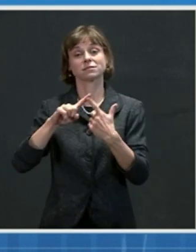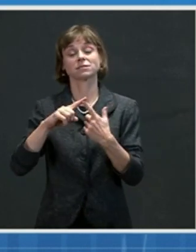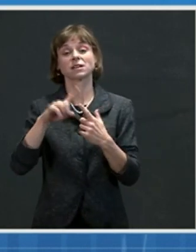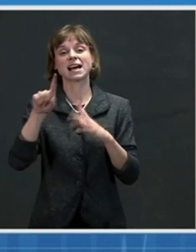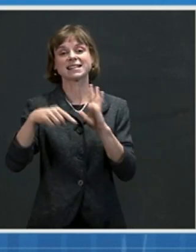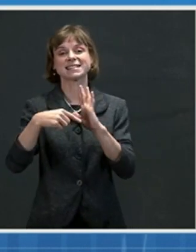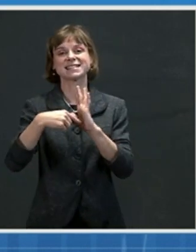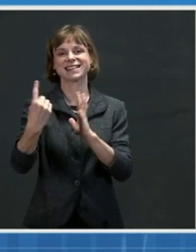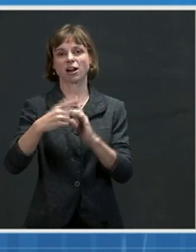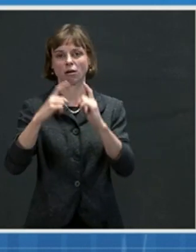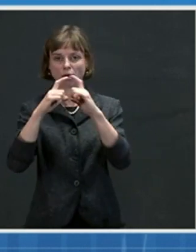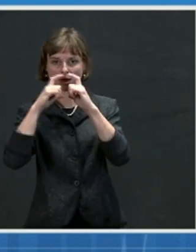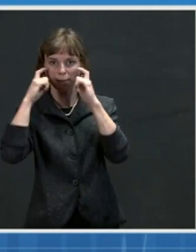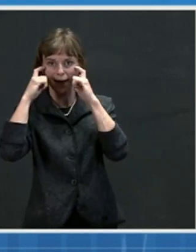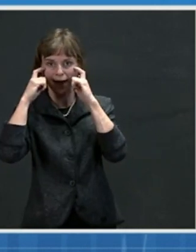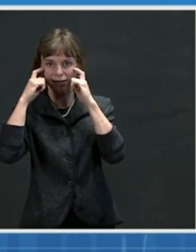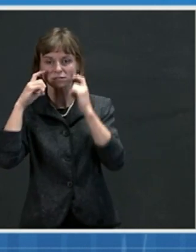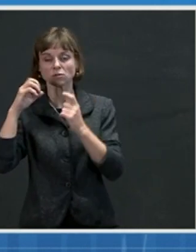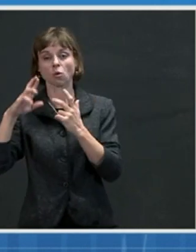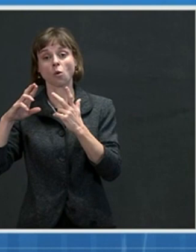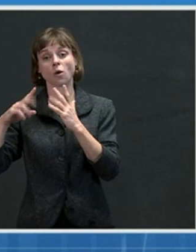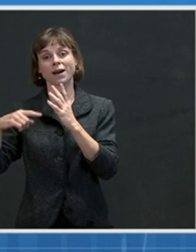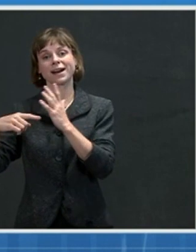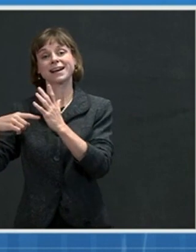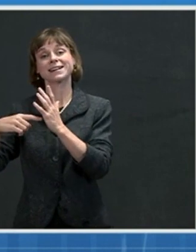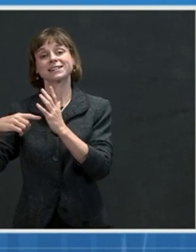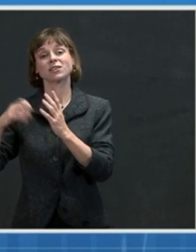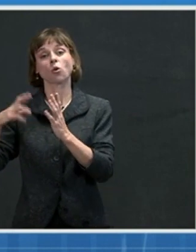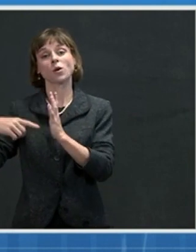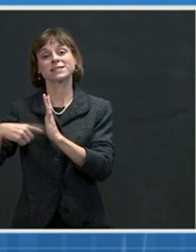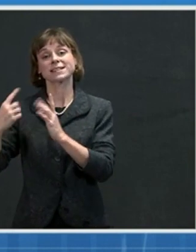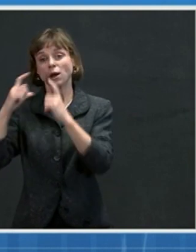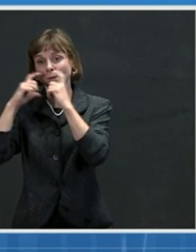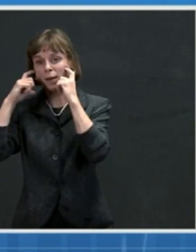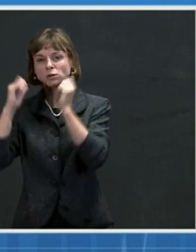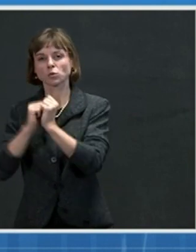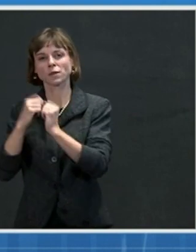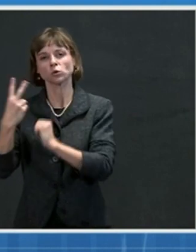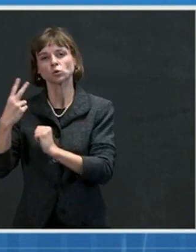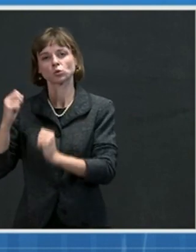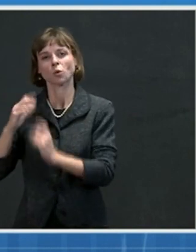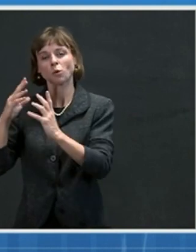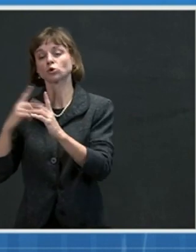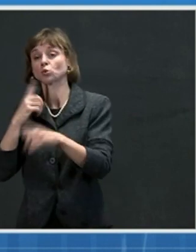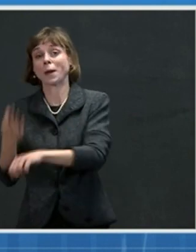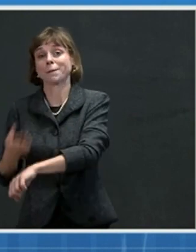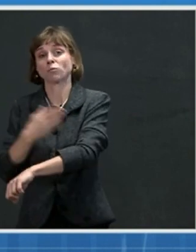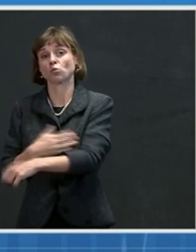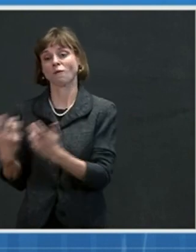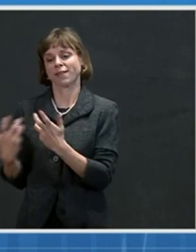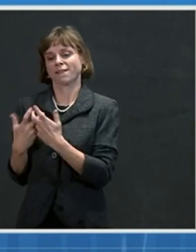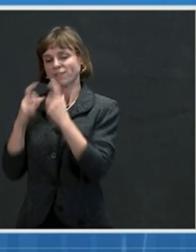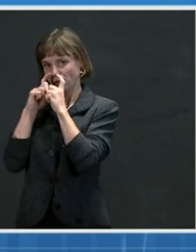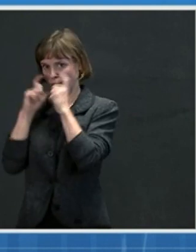medical procedure mask with two approaches to improve the mask fit of the surgical mask, wearing a